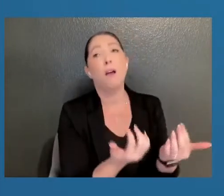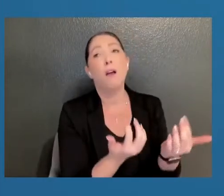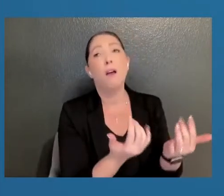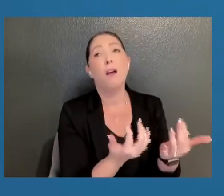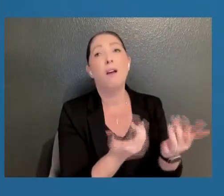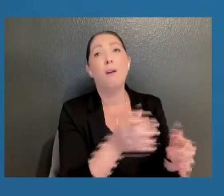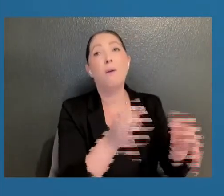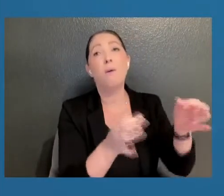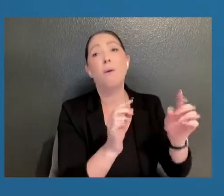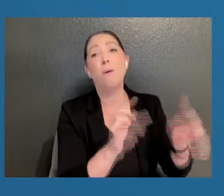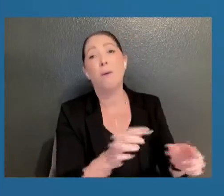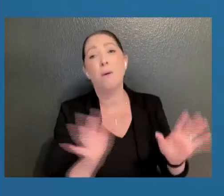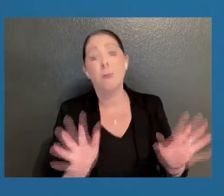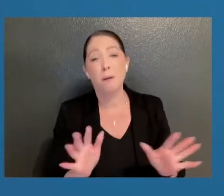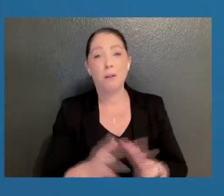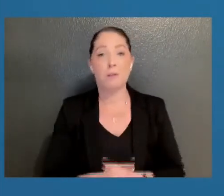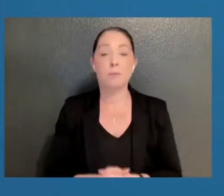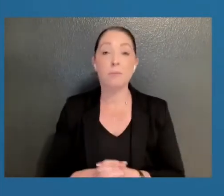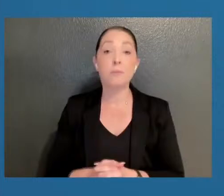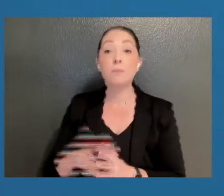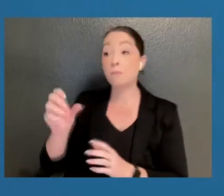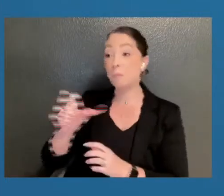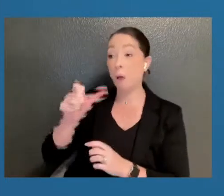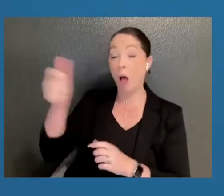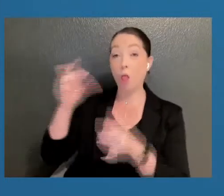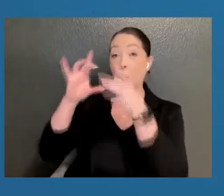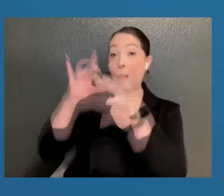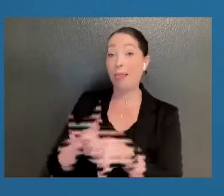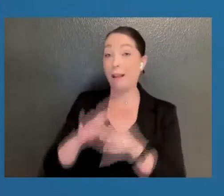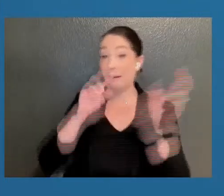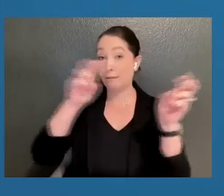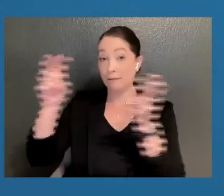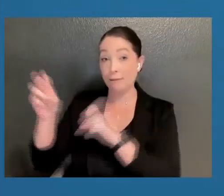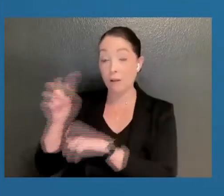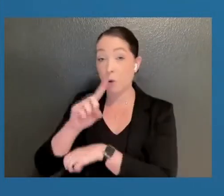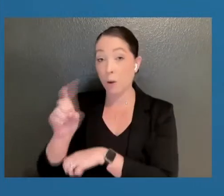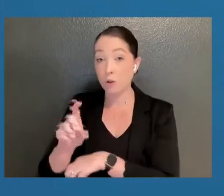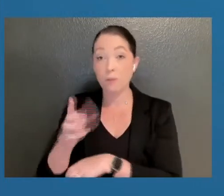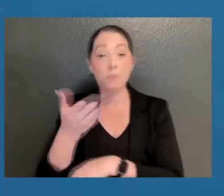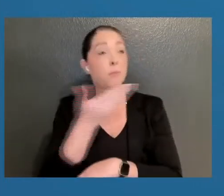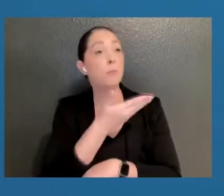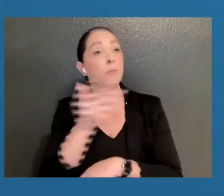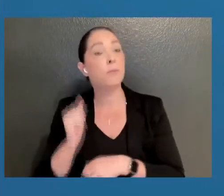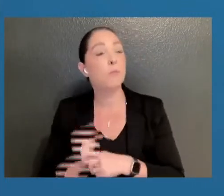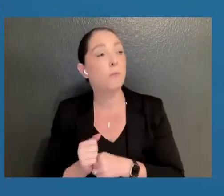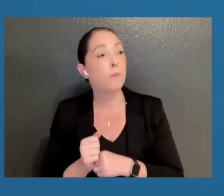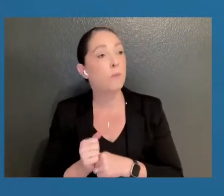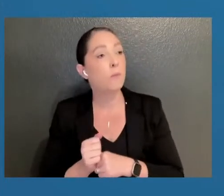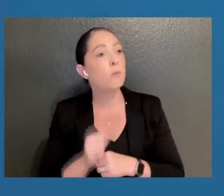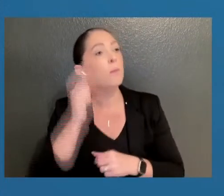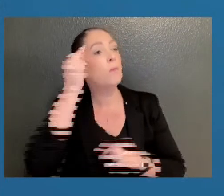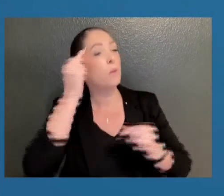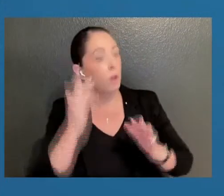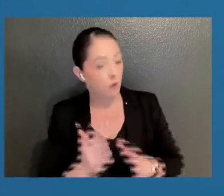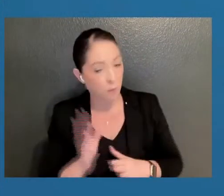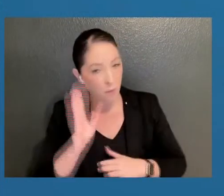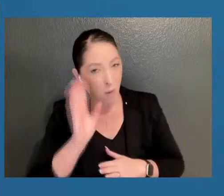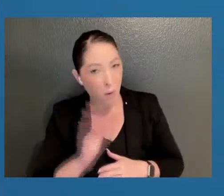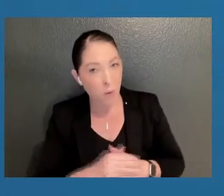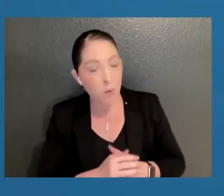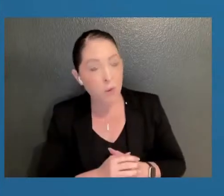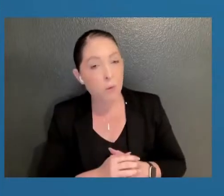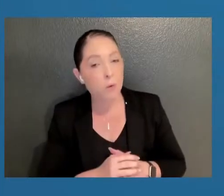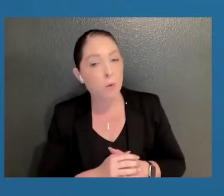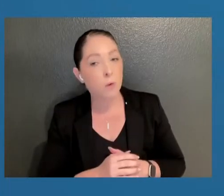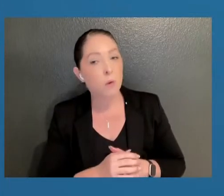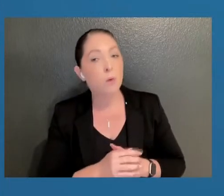well. Any other on-topic questions? Over here, Rebecca. Governor, you pulled up the budget in recent